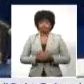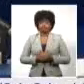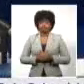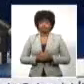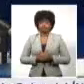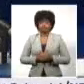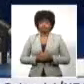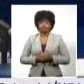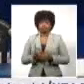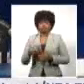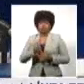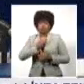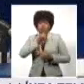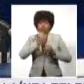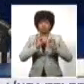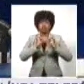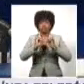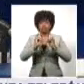our condolences.